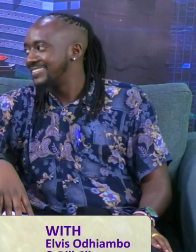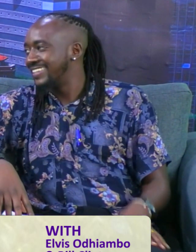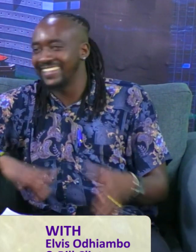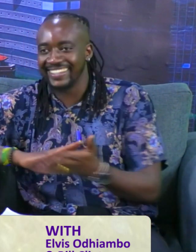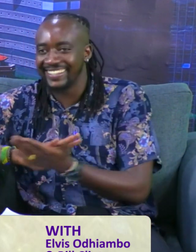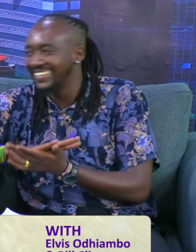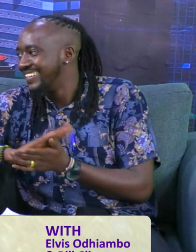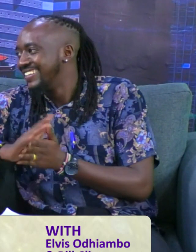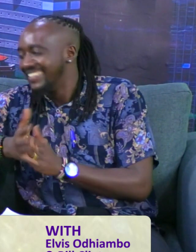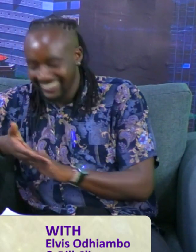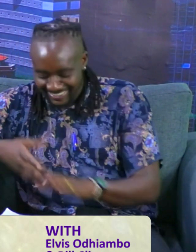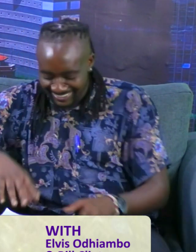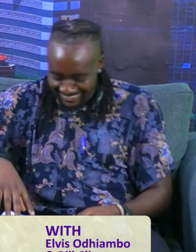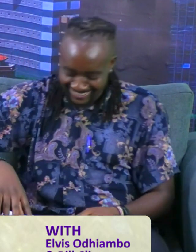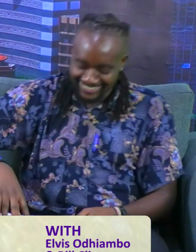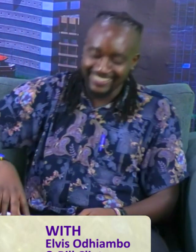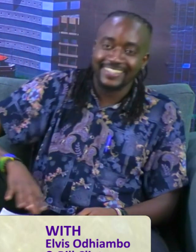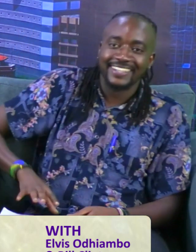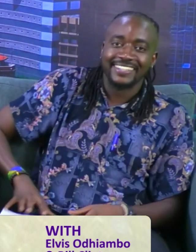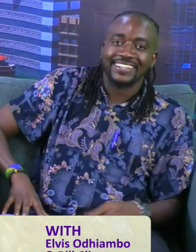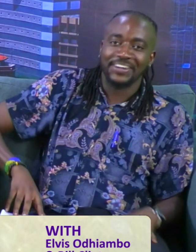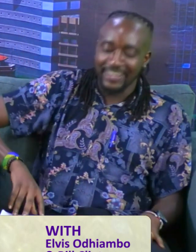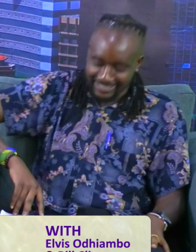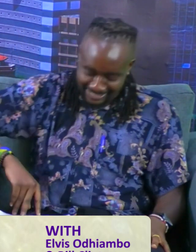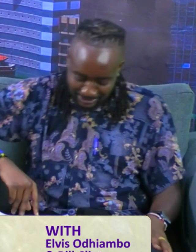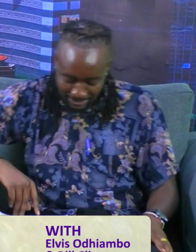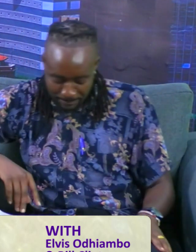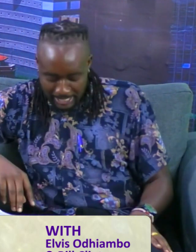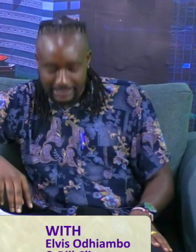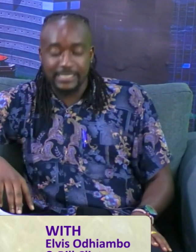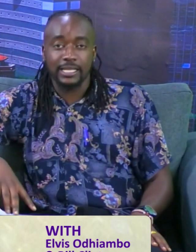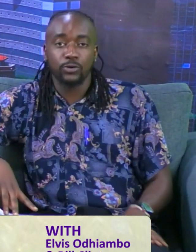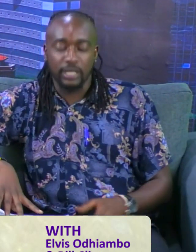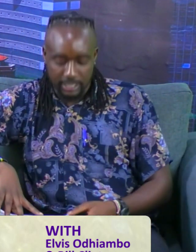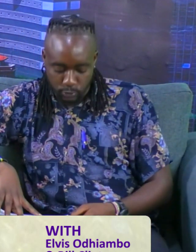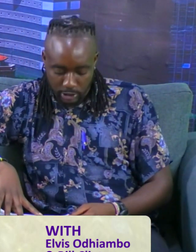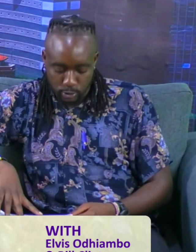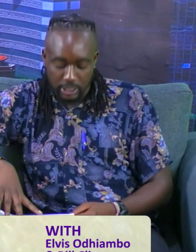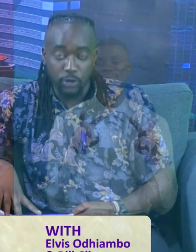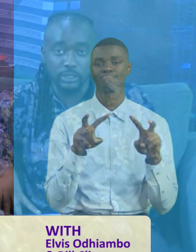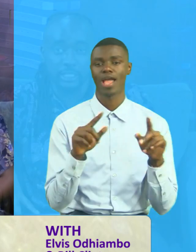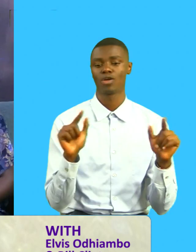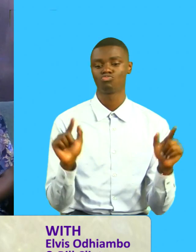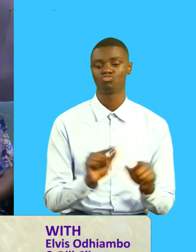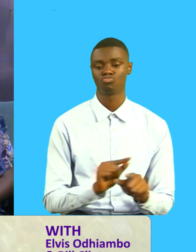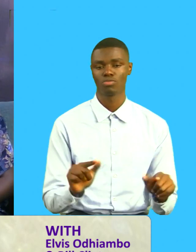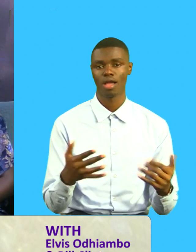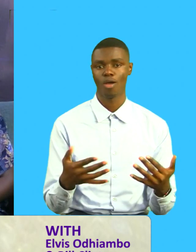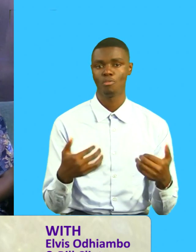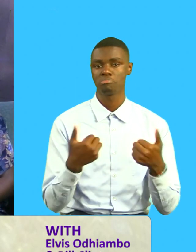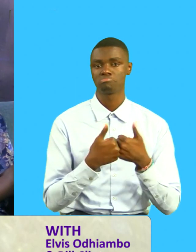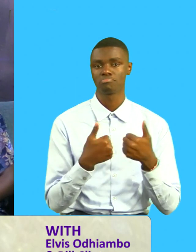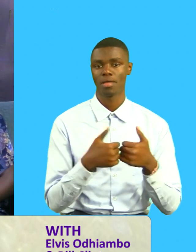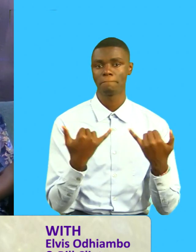that it will have good results. All right, so let's just take a quick look on how the games played